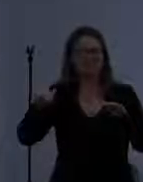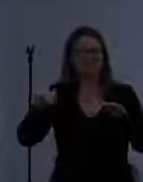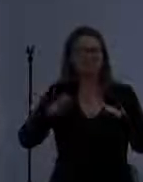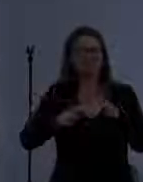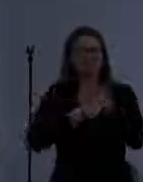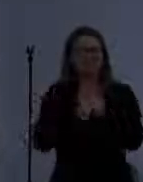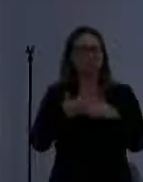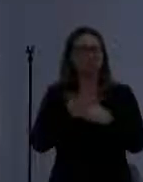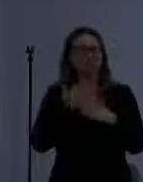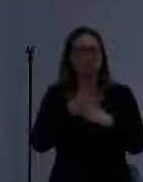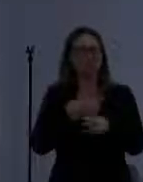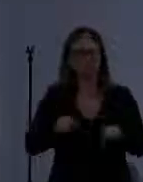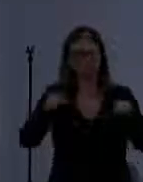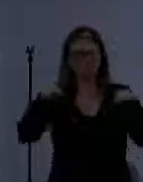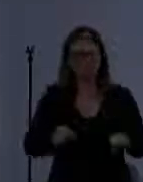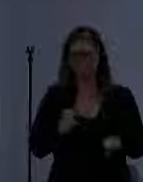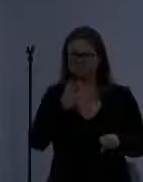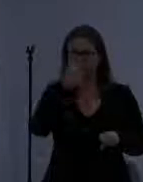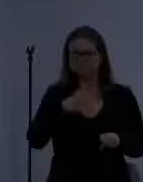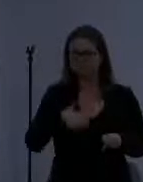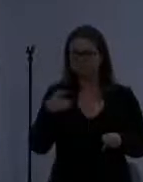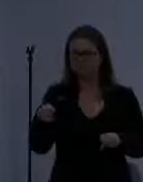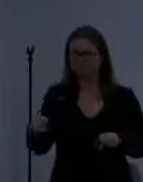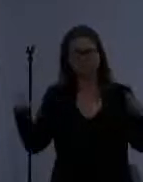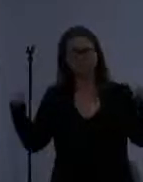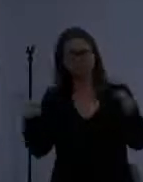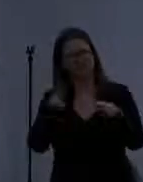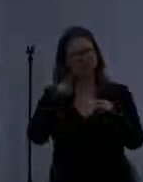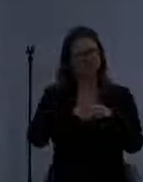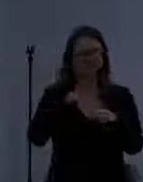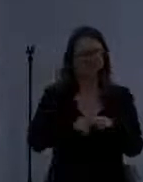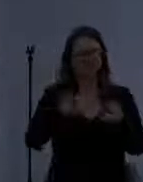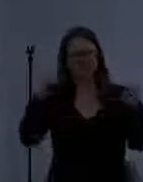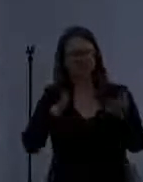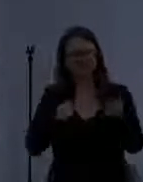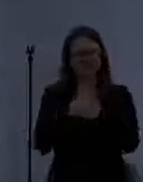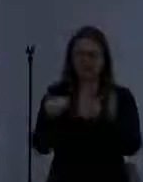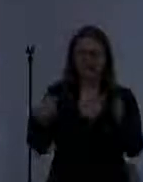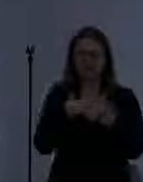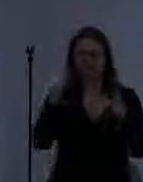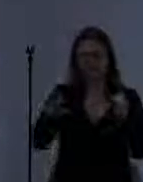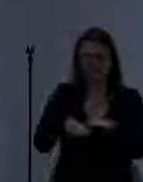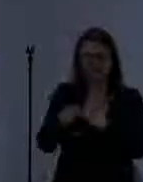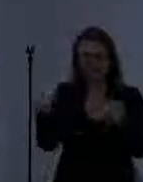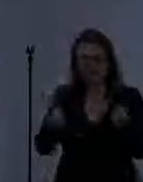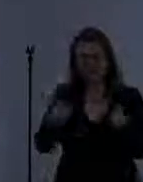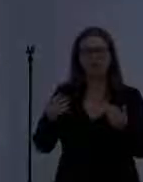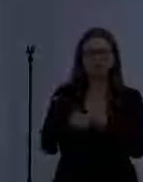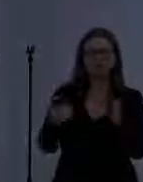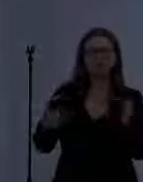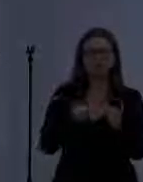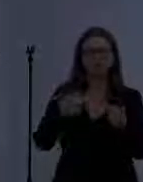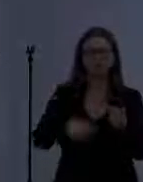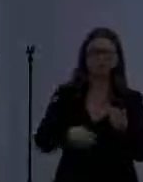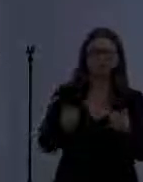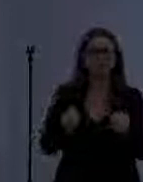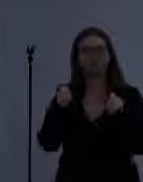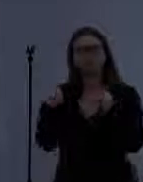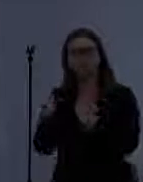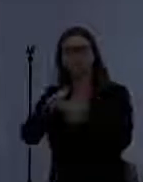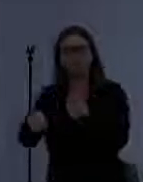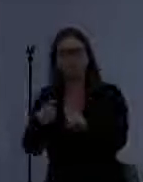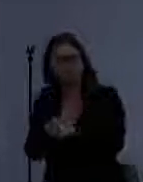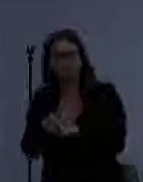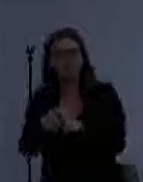which was prearranged, and these support workers wouldn't allow him, even though he was obviously